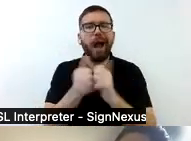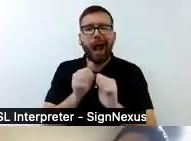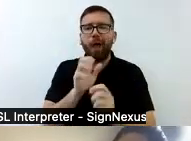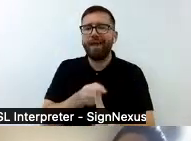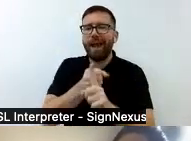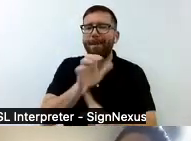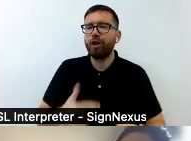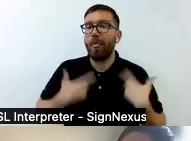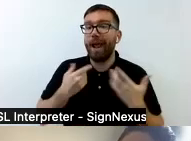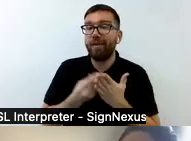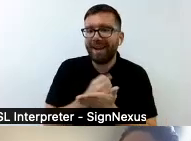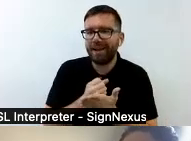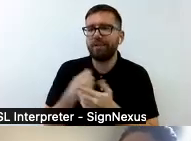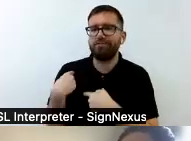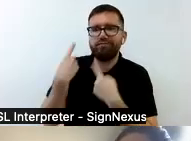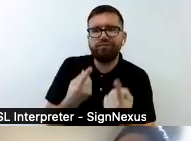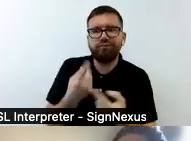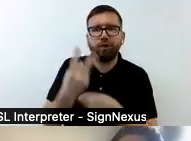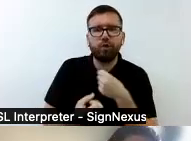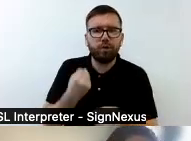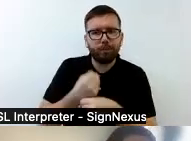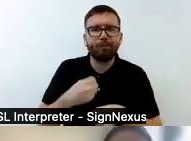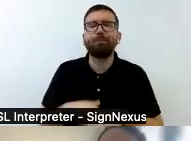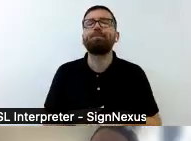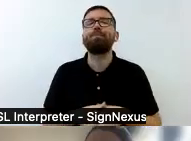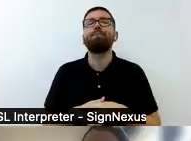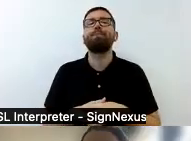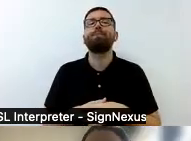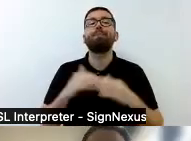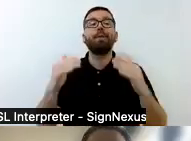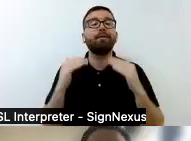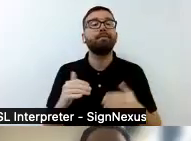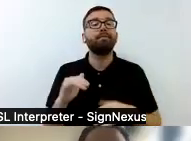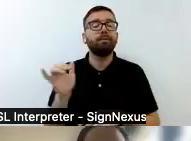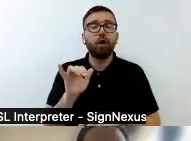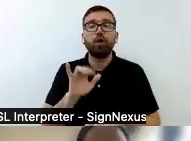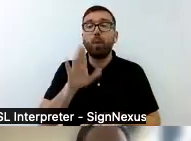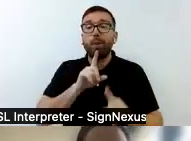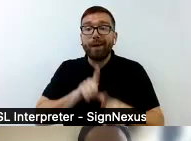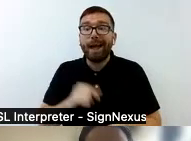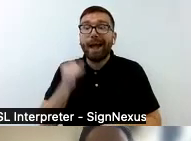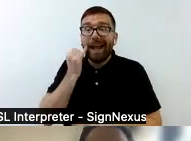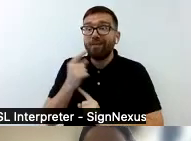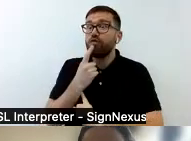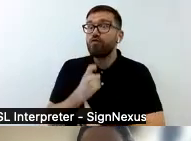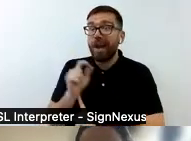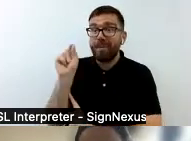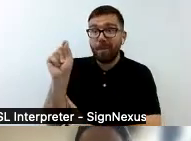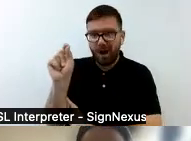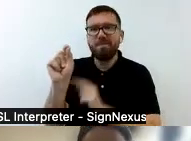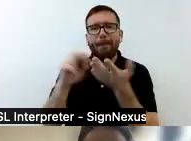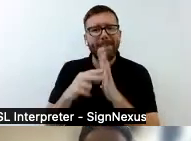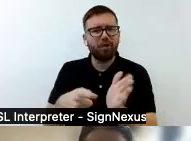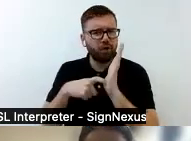All questions are required unless otherwise indicated. Questions with a red asterisk indicate that the question is required. Please pay